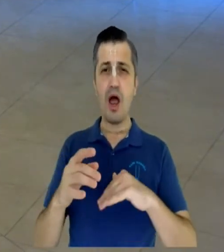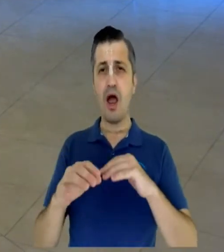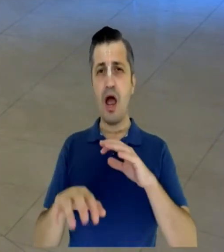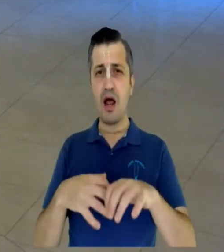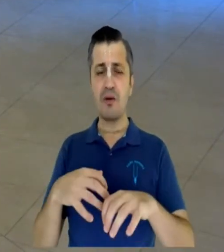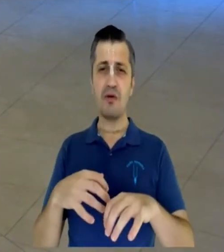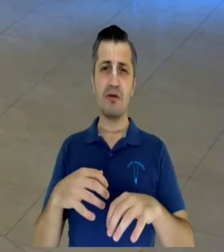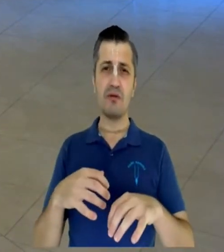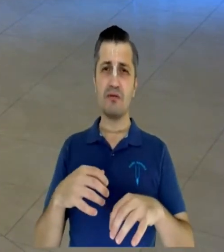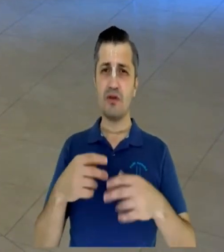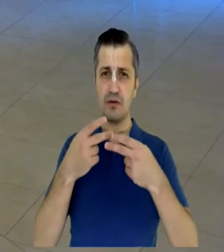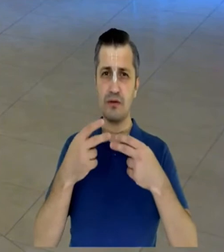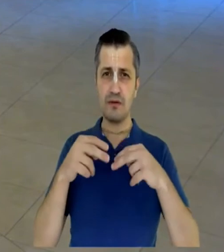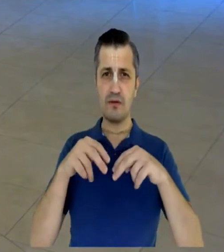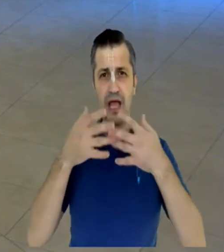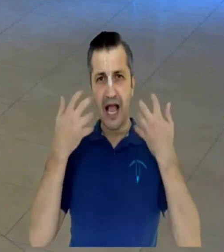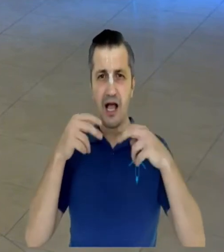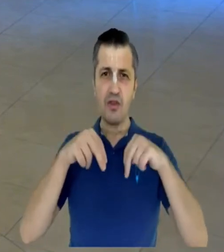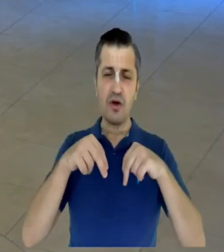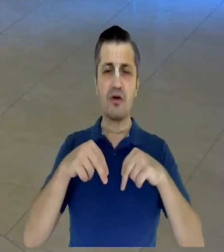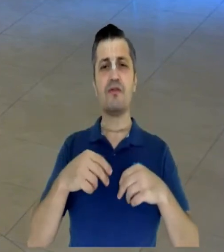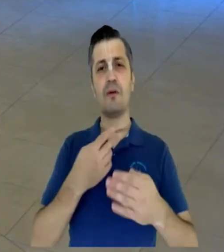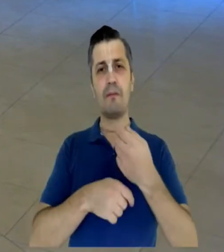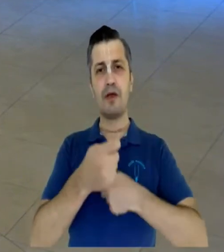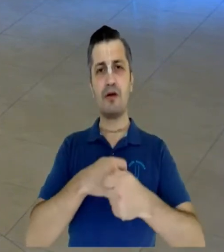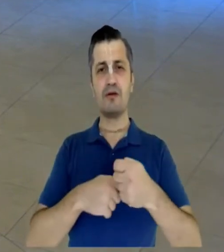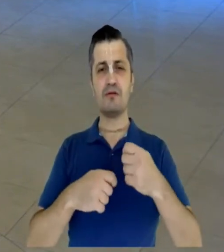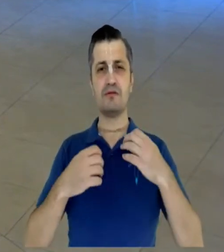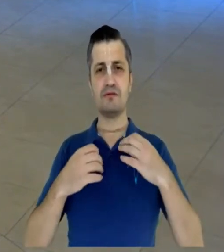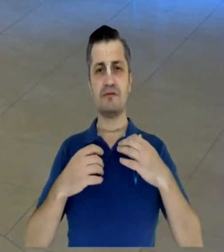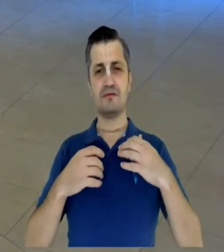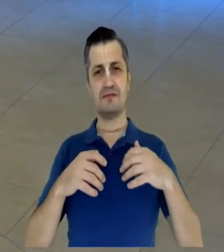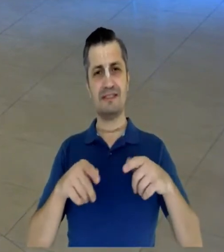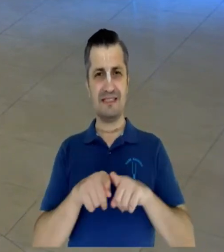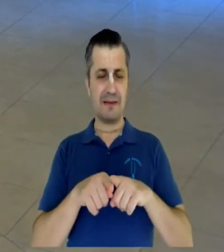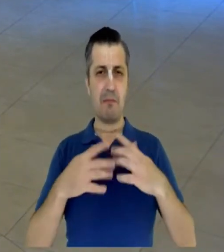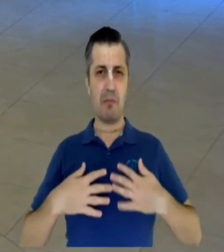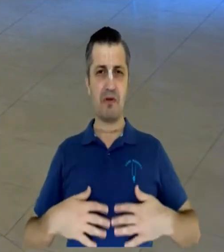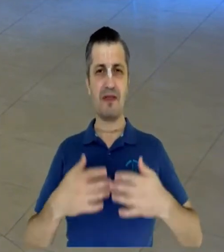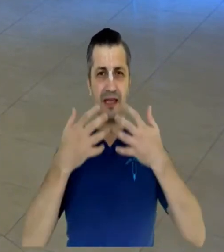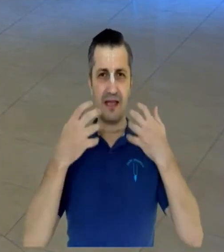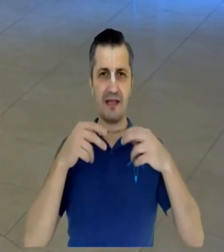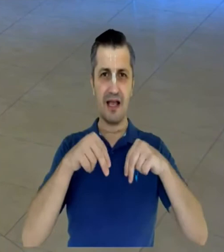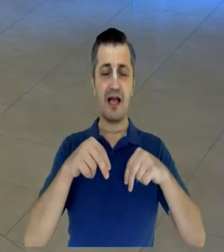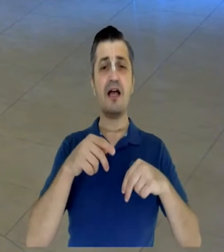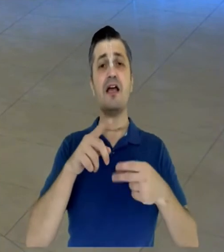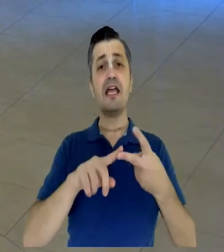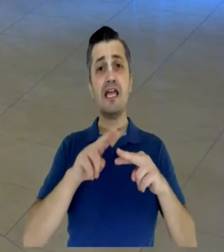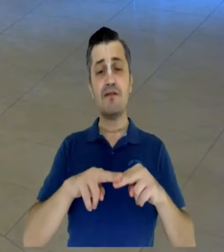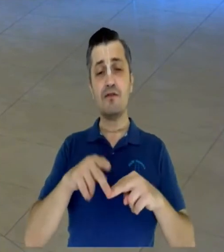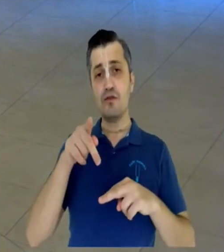Krishna. So what's described as the demigods are like all these demigods. They're like